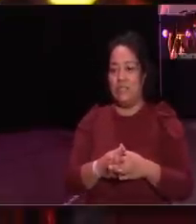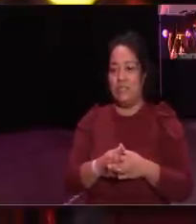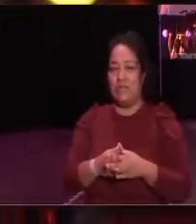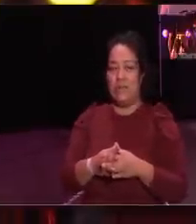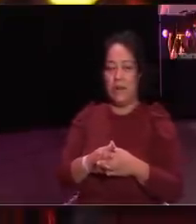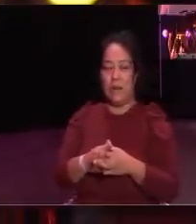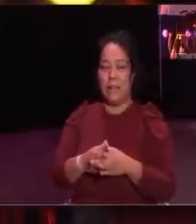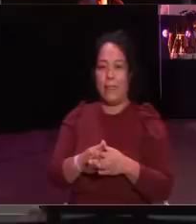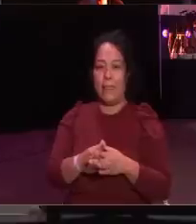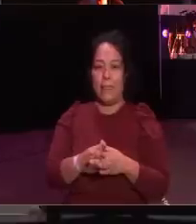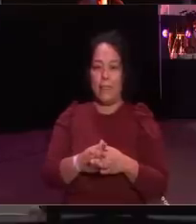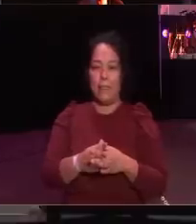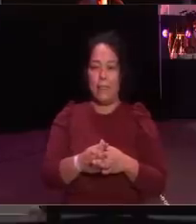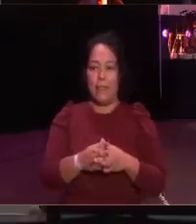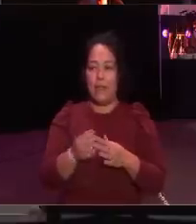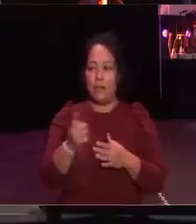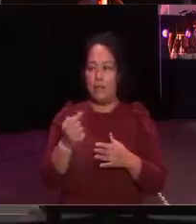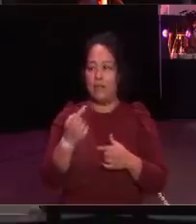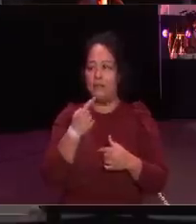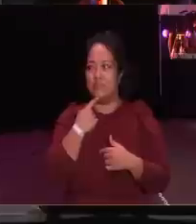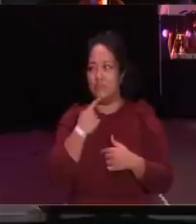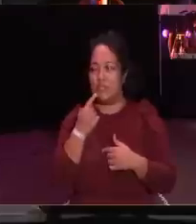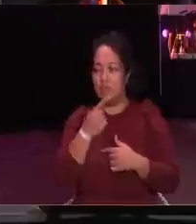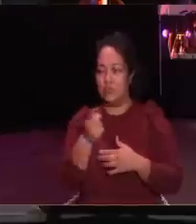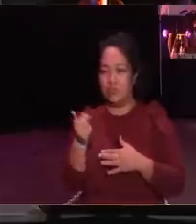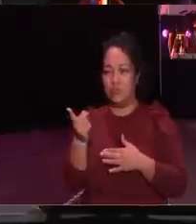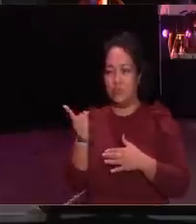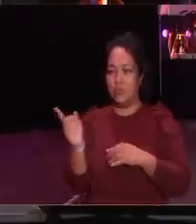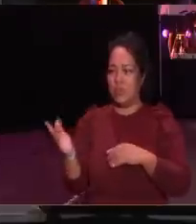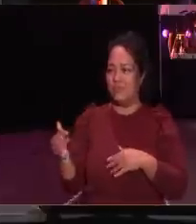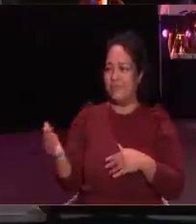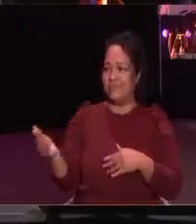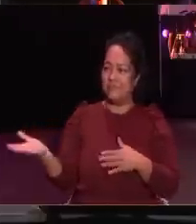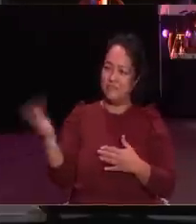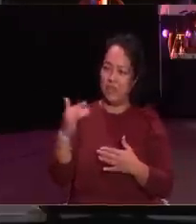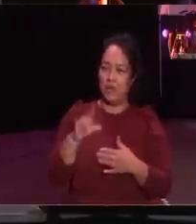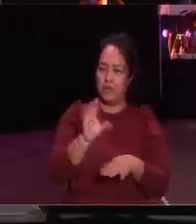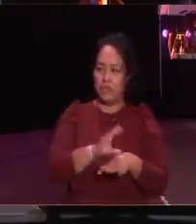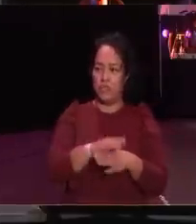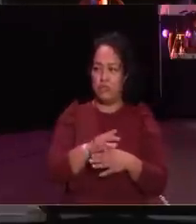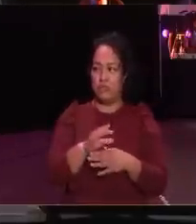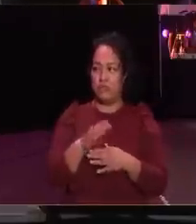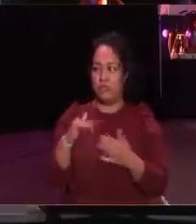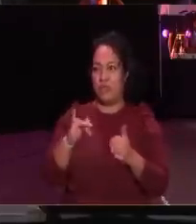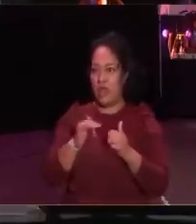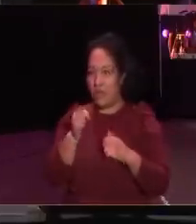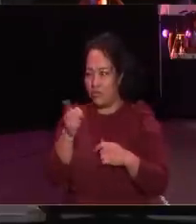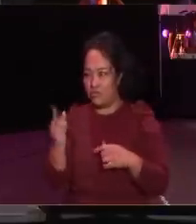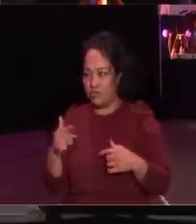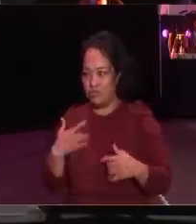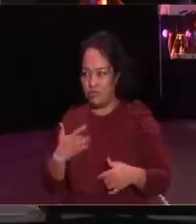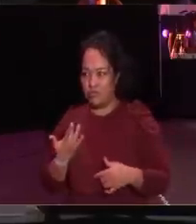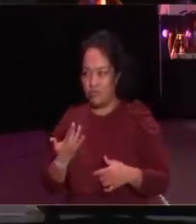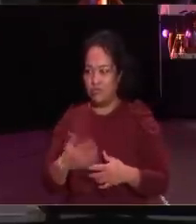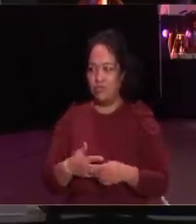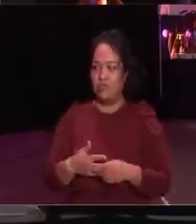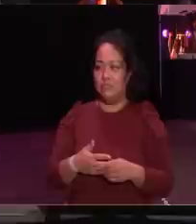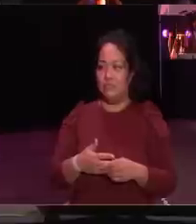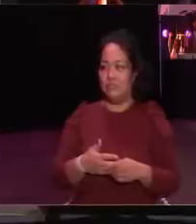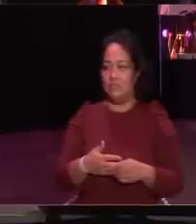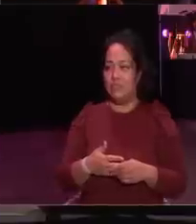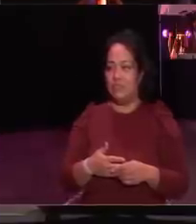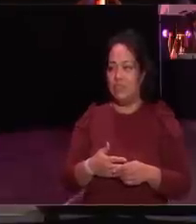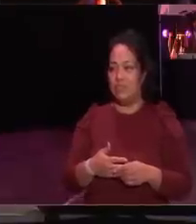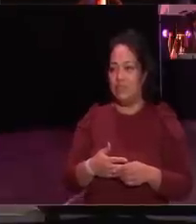vamos a la iglesia. When someone tells you, let's go to church. ¿Cómo usted se siente? How do you feel? ¿Qué siente dentro de usted? What is it that you